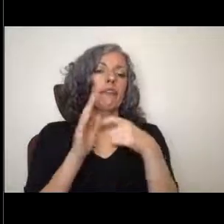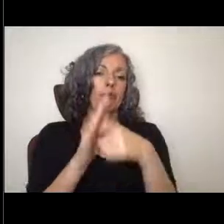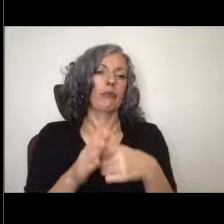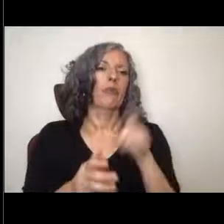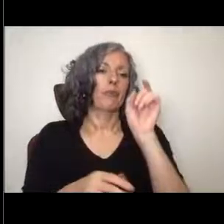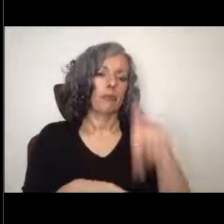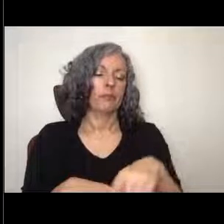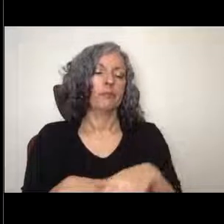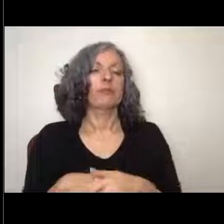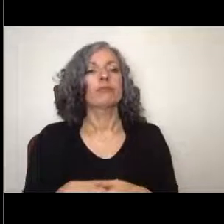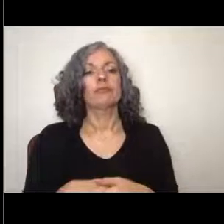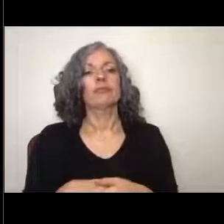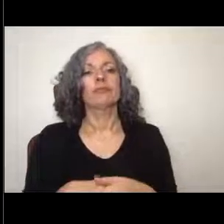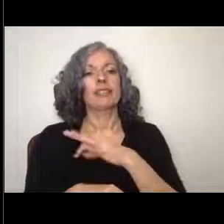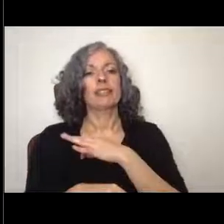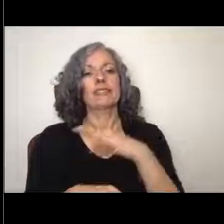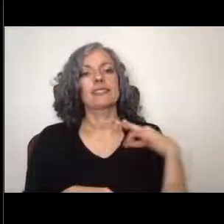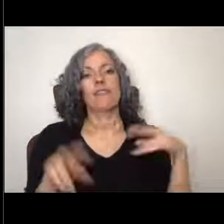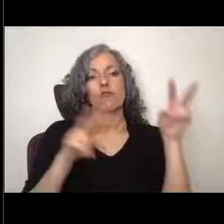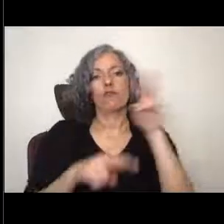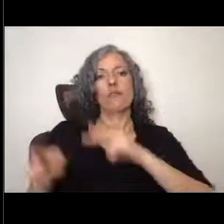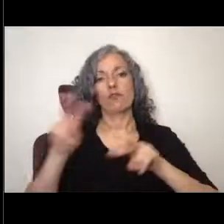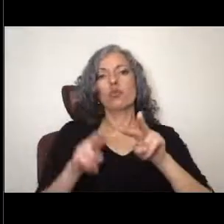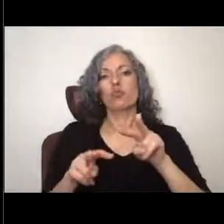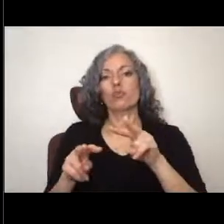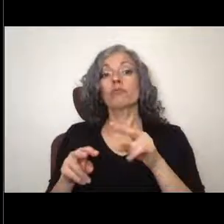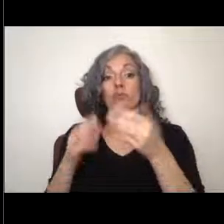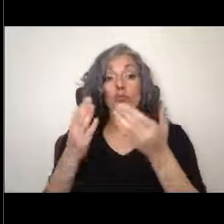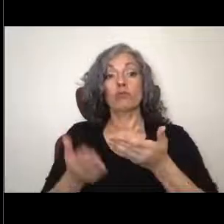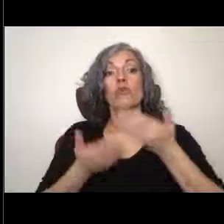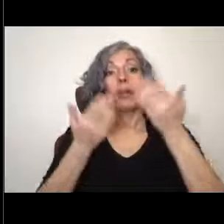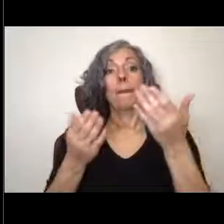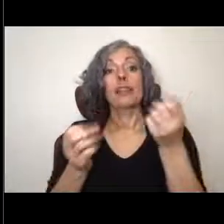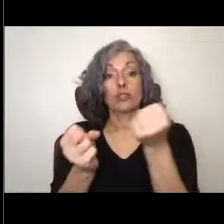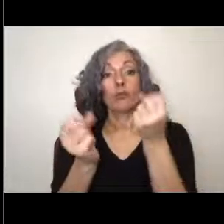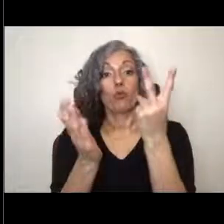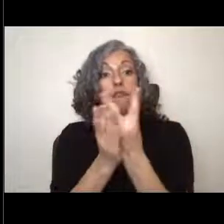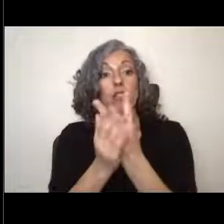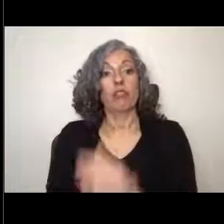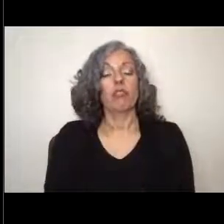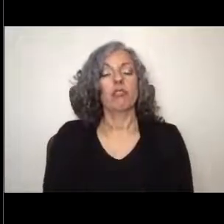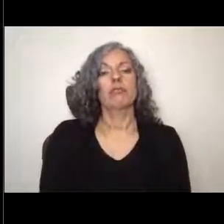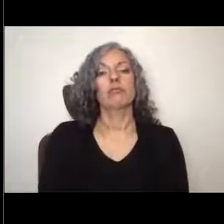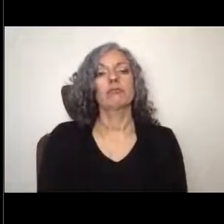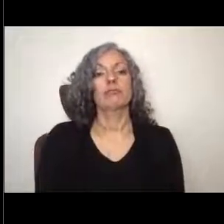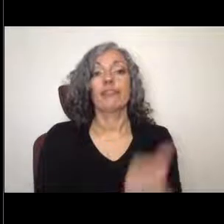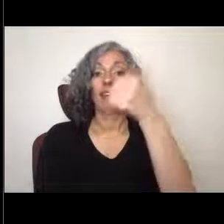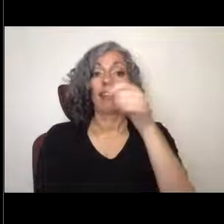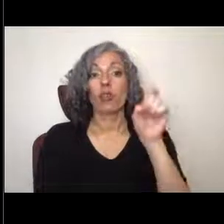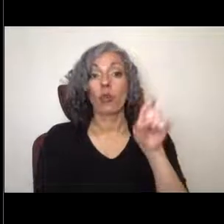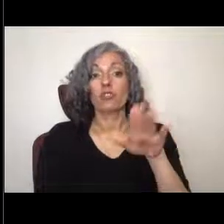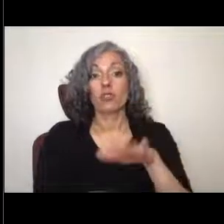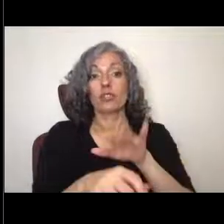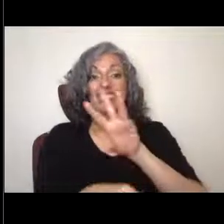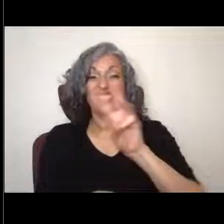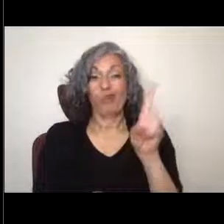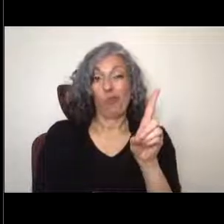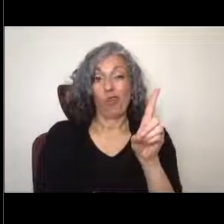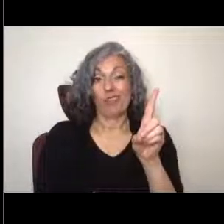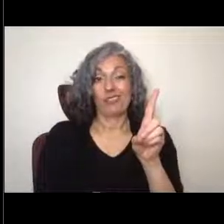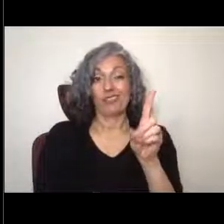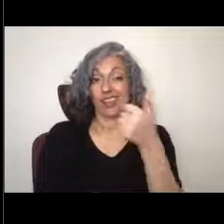said, staff has reviewed tab 61 and recommends approval. Do we have any questions on 61? Do we have any public comment? I